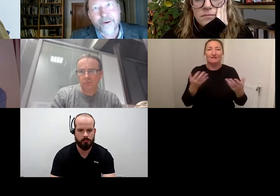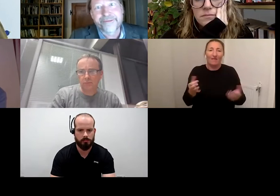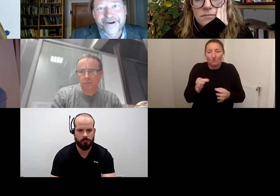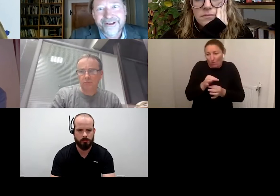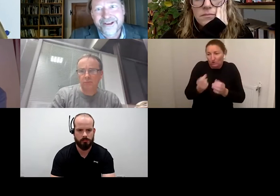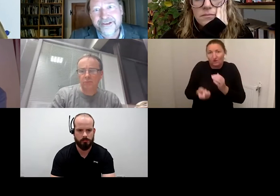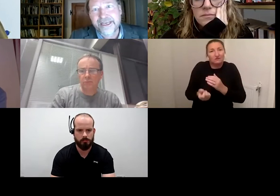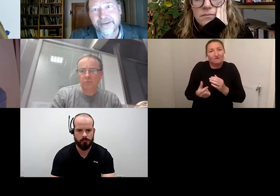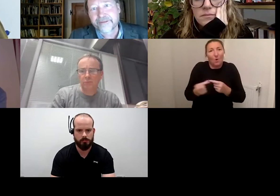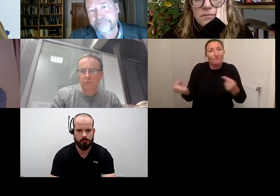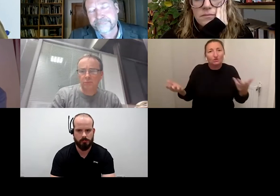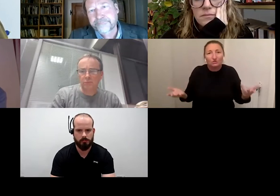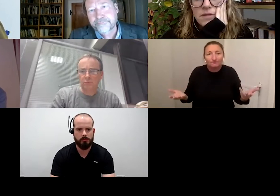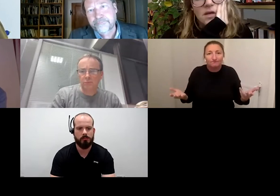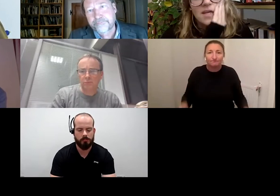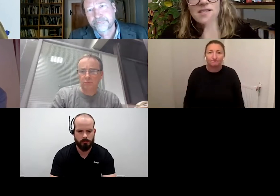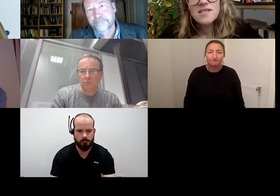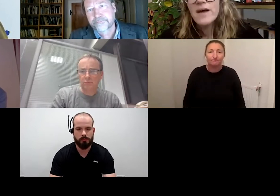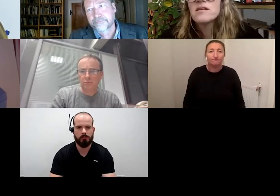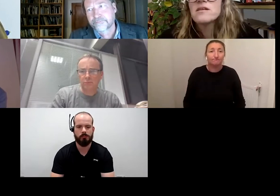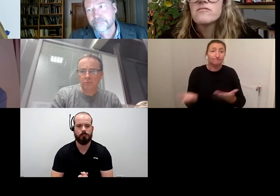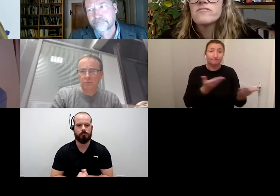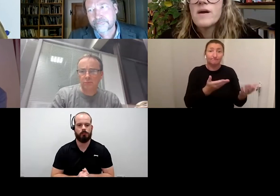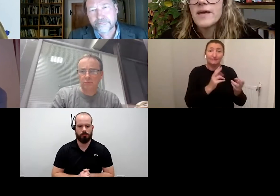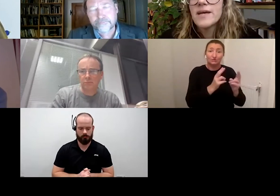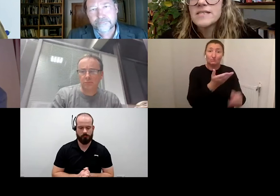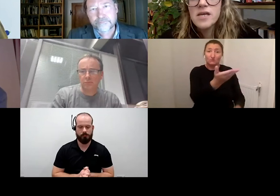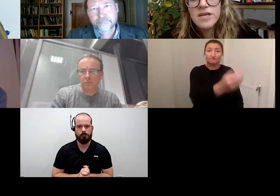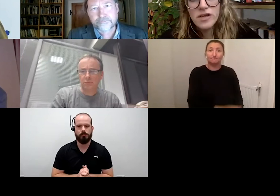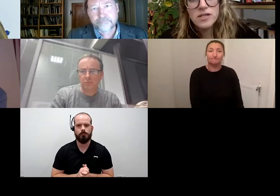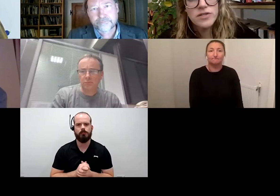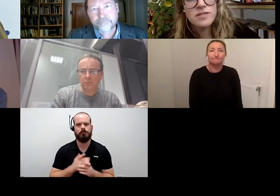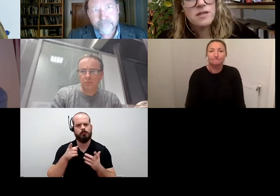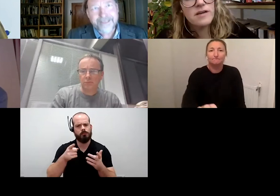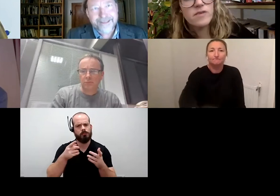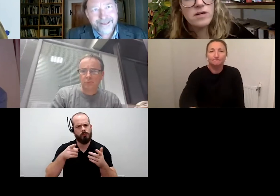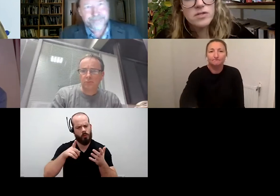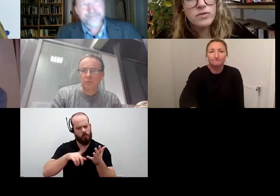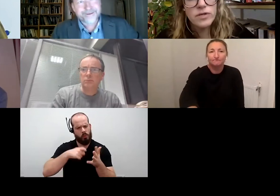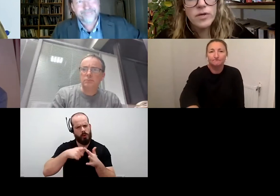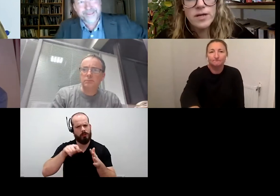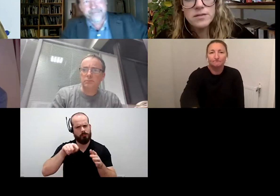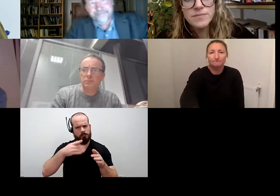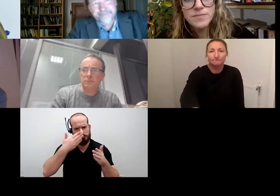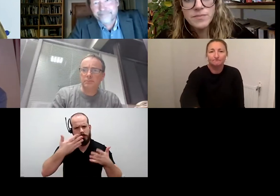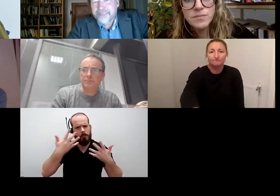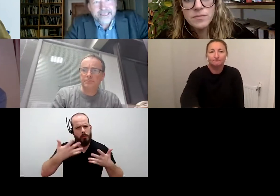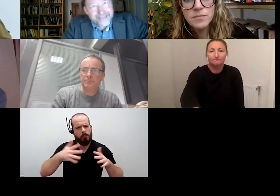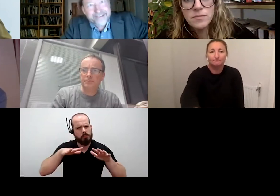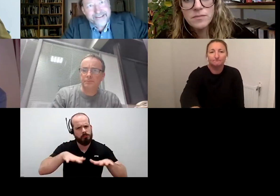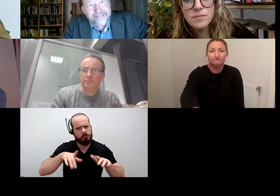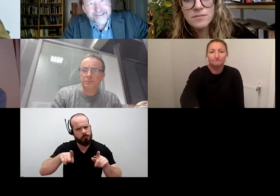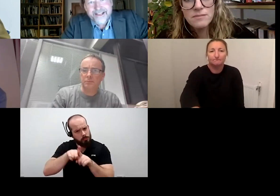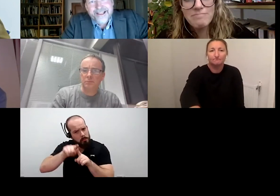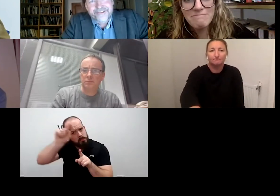kind that co-ops are dealing with. And is this pattern replicated in any other countries like France or the US? Yeah. Yep.